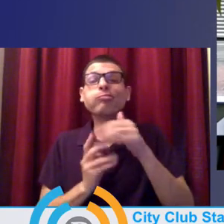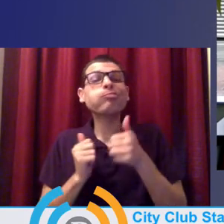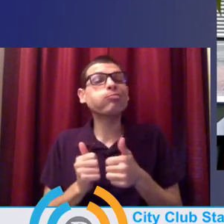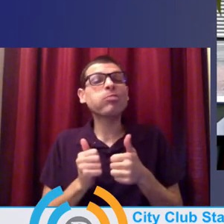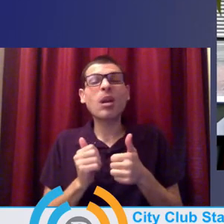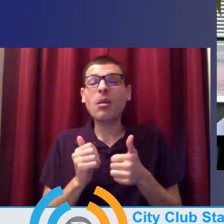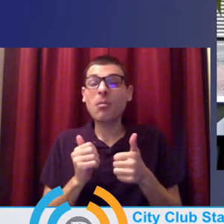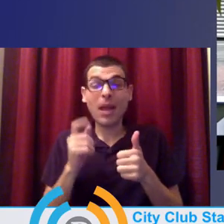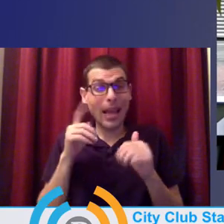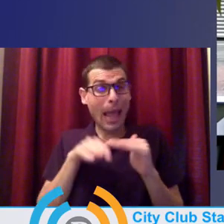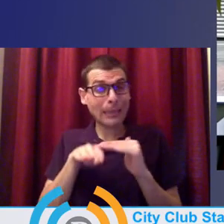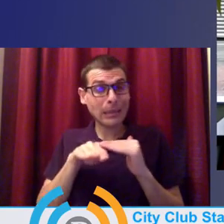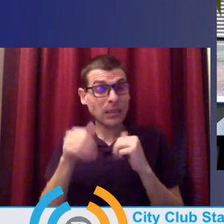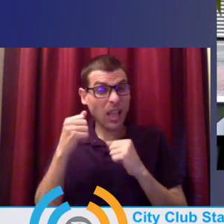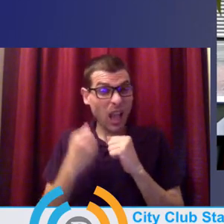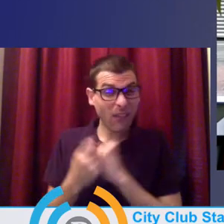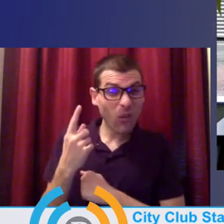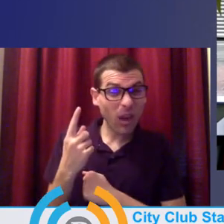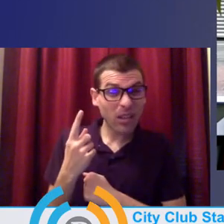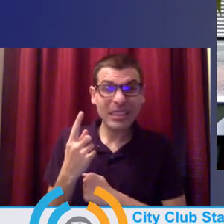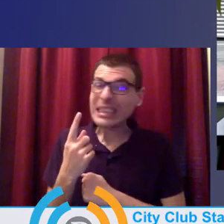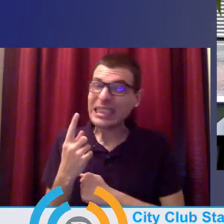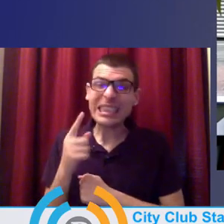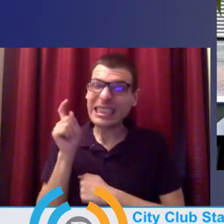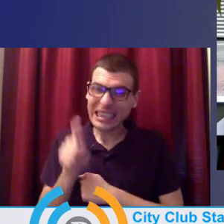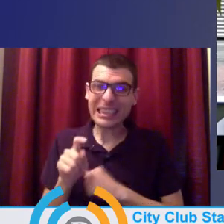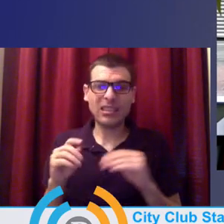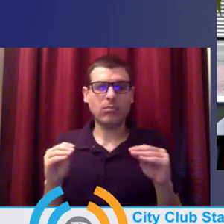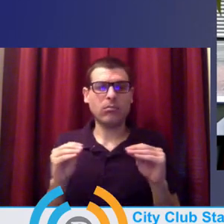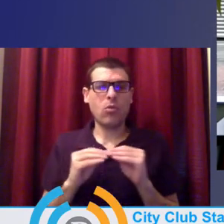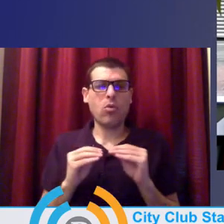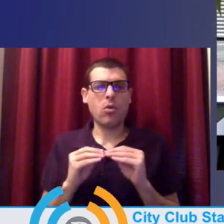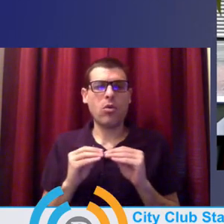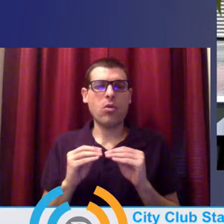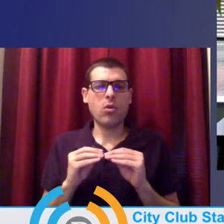need to do more. We need to look at